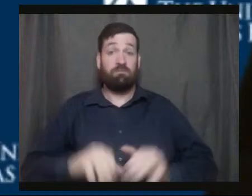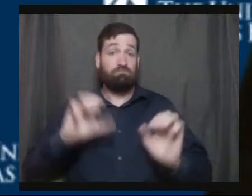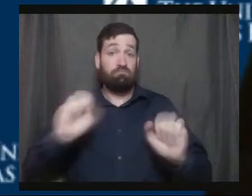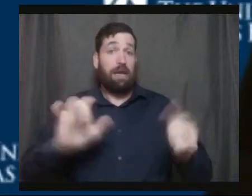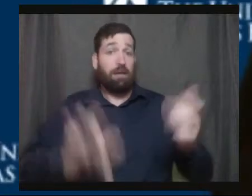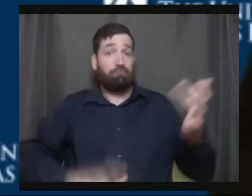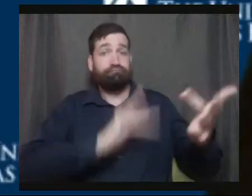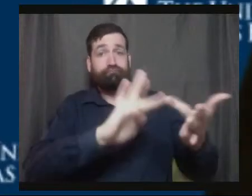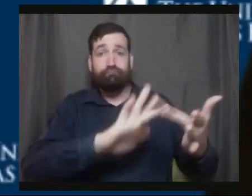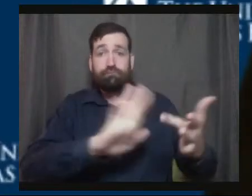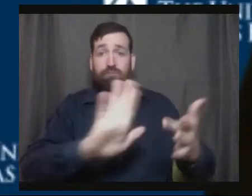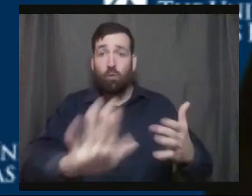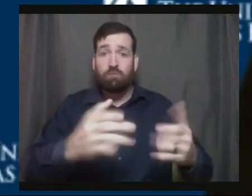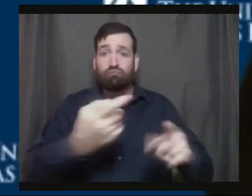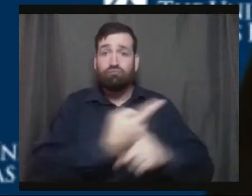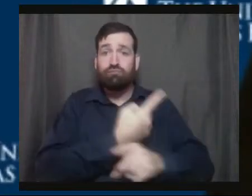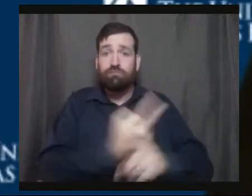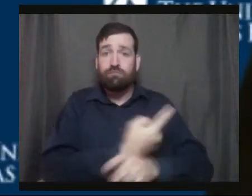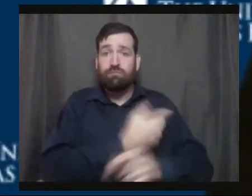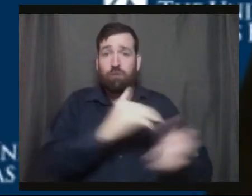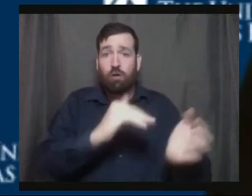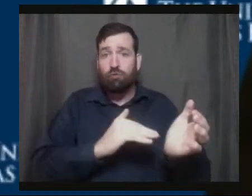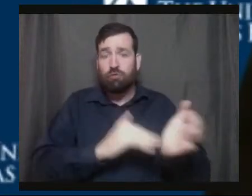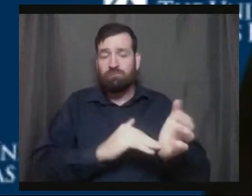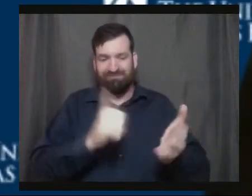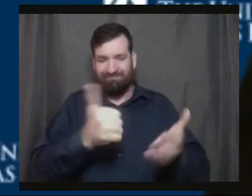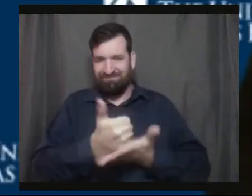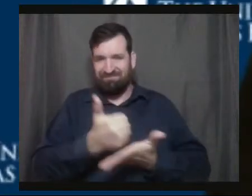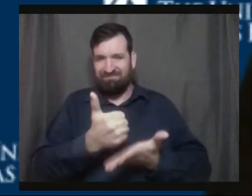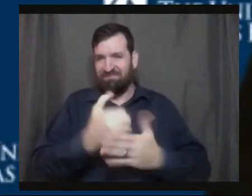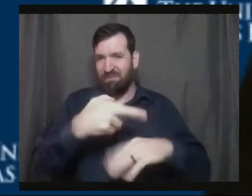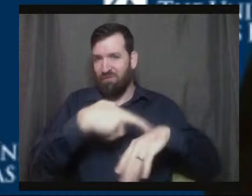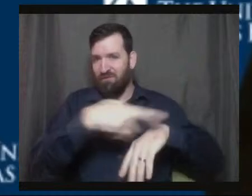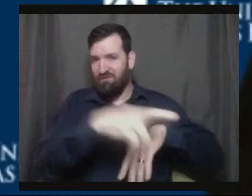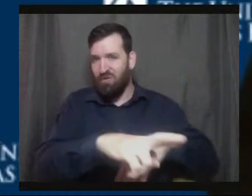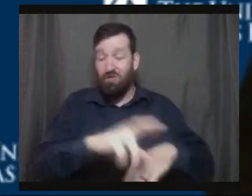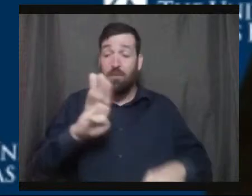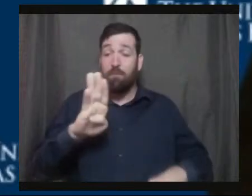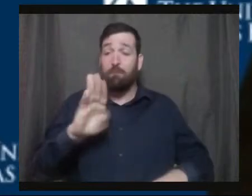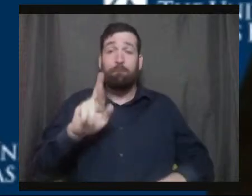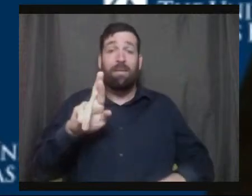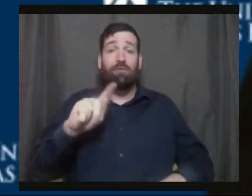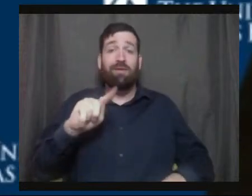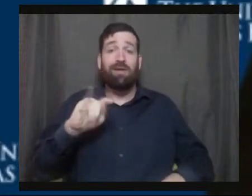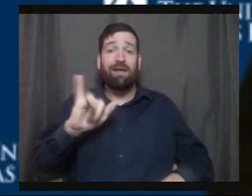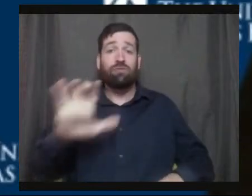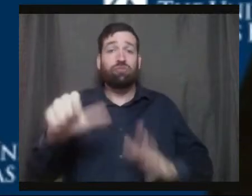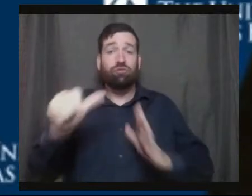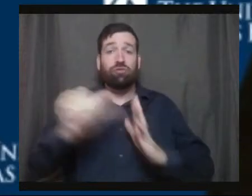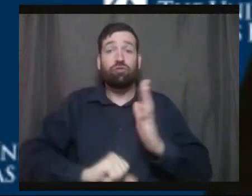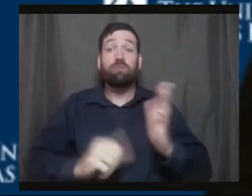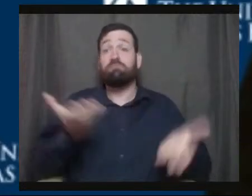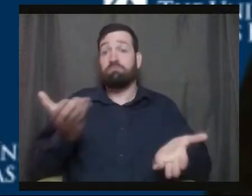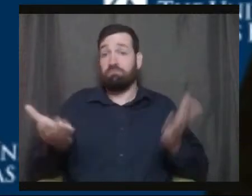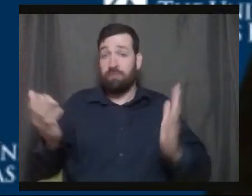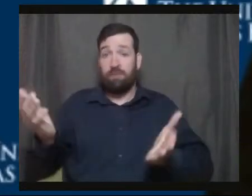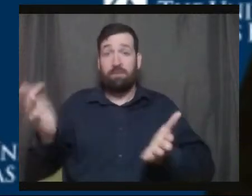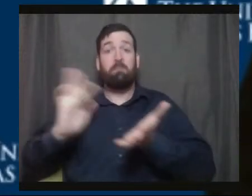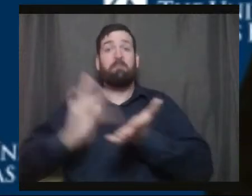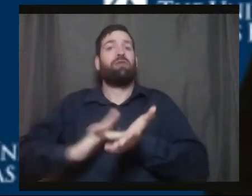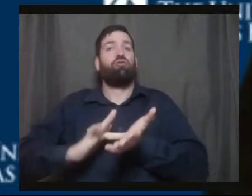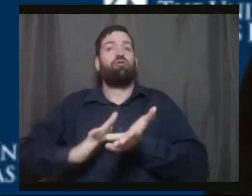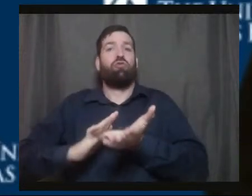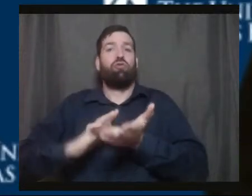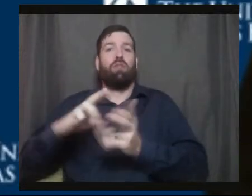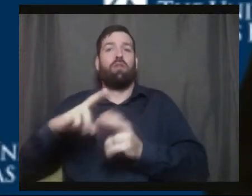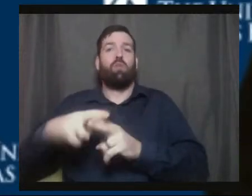primary care physician. Certainly they can help with referral to not only bariatric surgery, but as well as potentially medical weight loss. And the